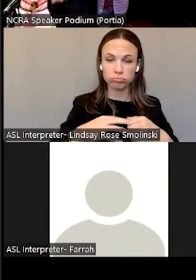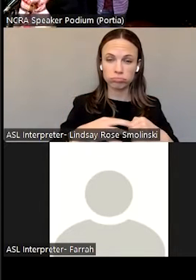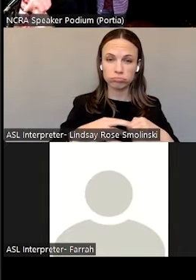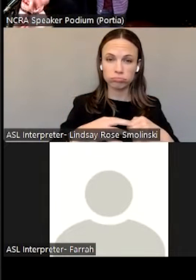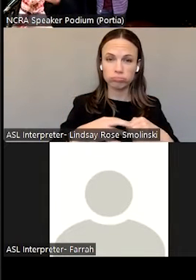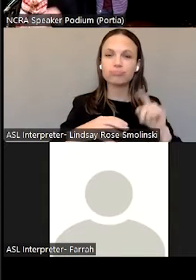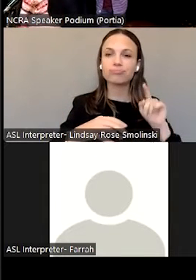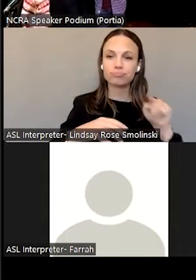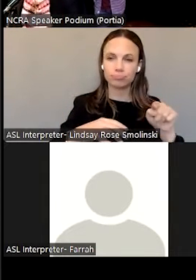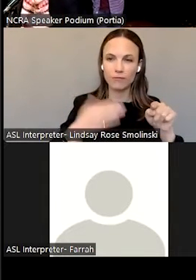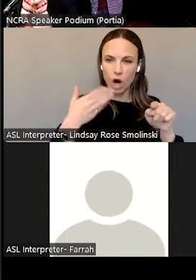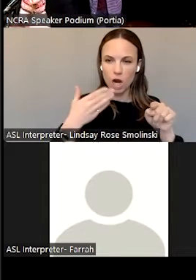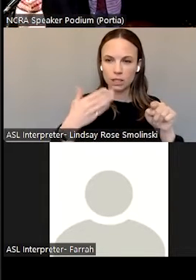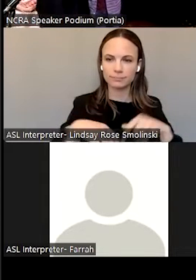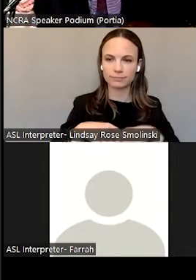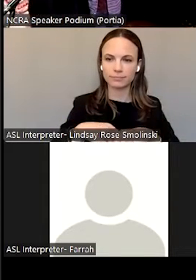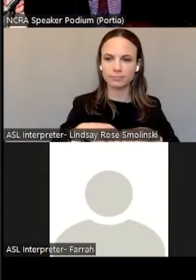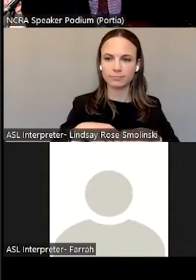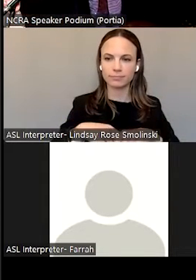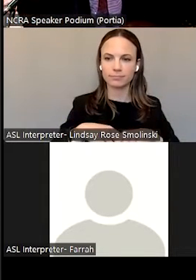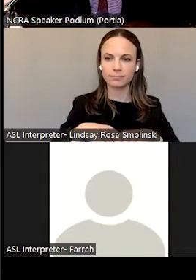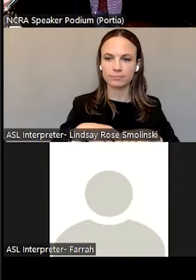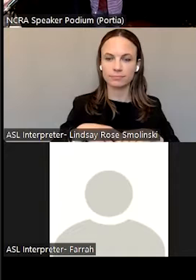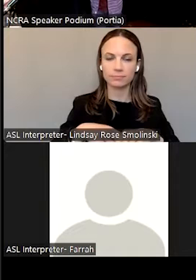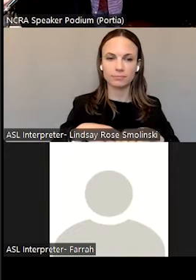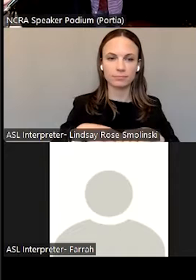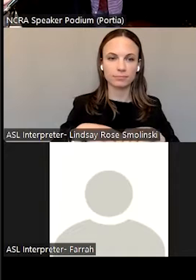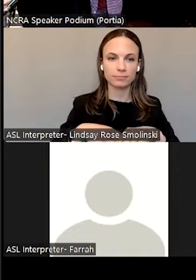Yep, right here in front.